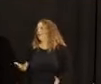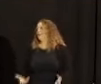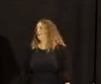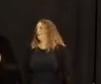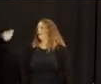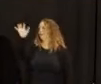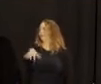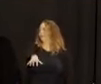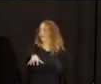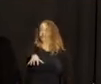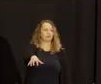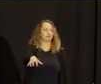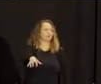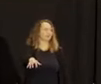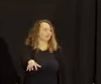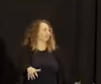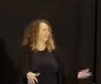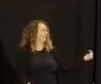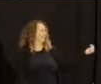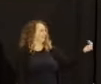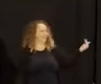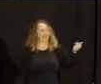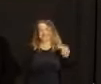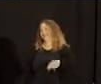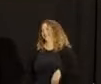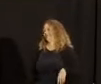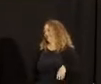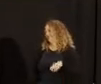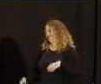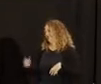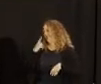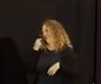Y'all are laughing like this is something new. Like,